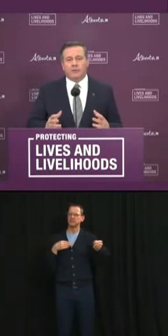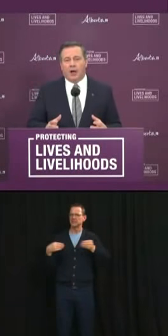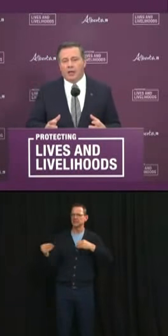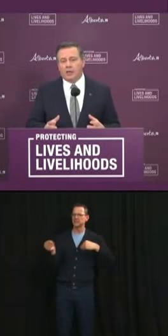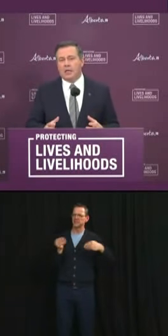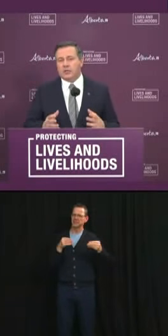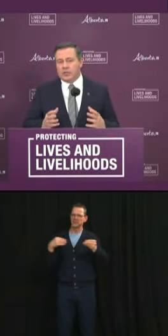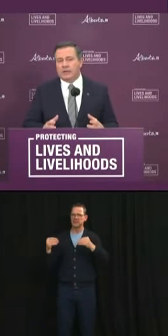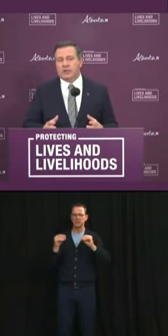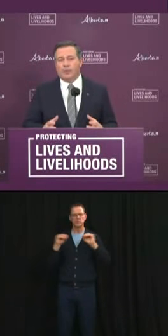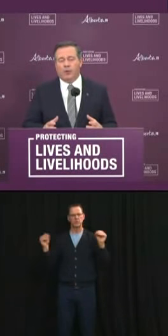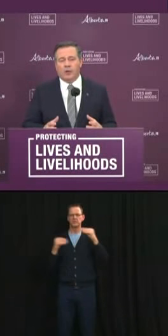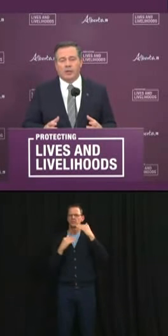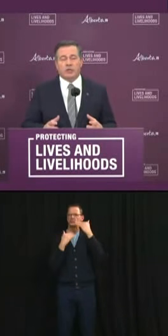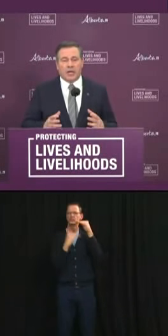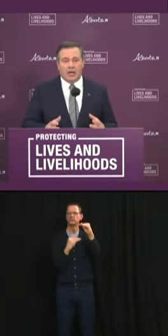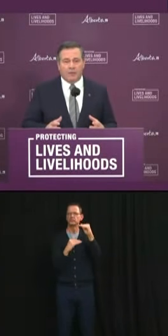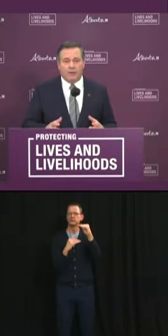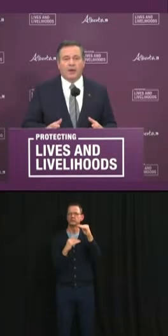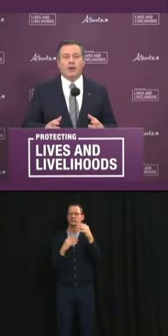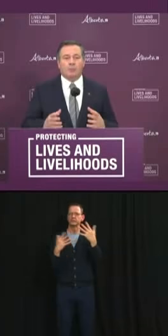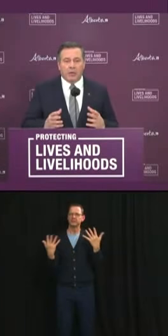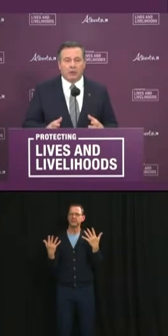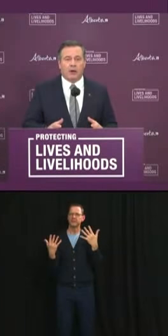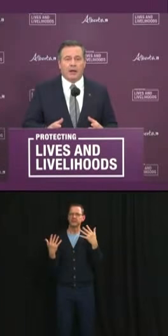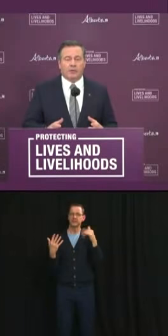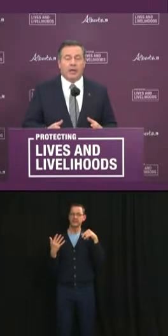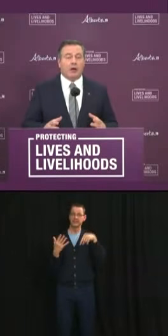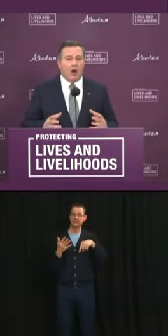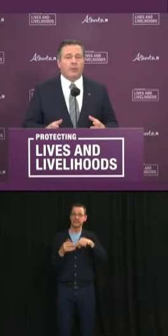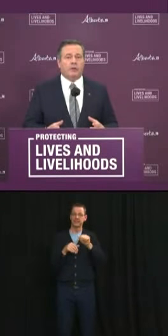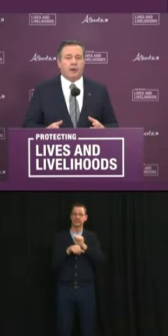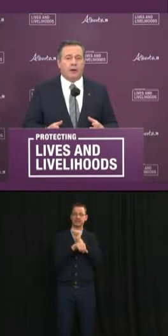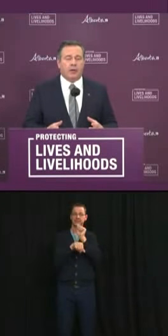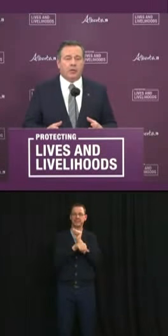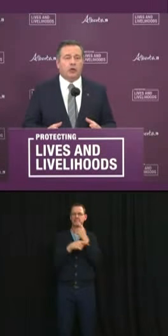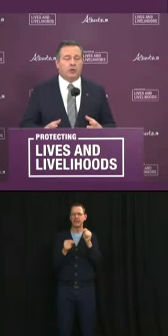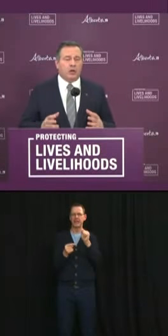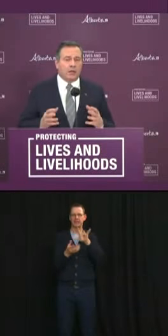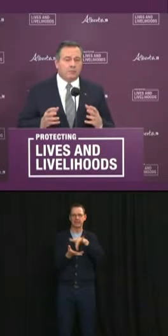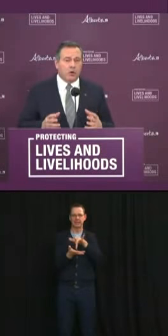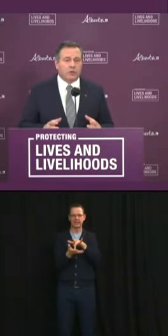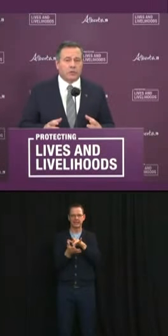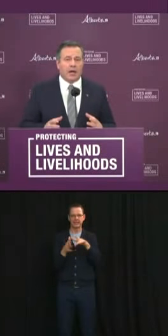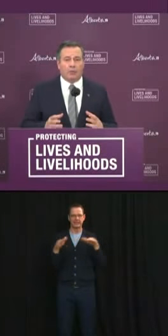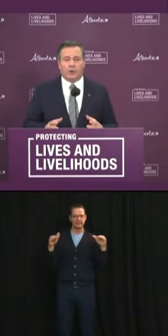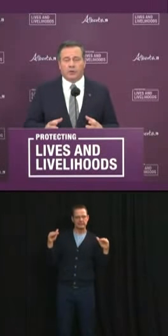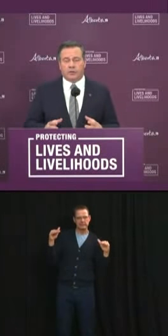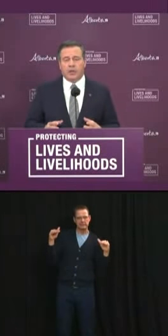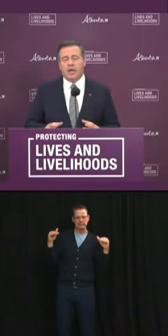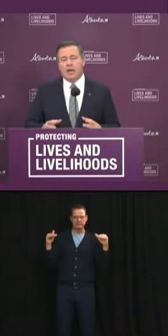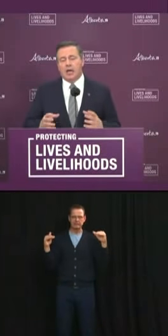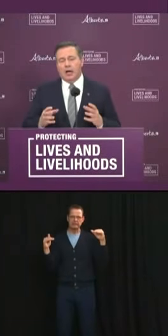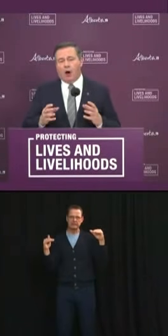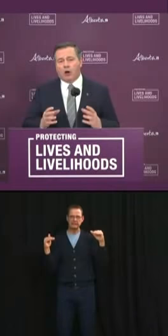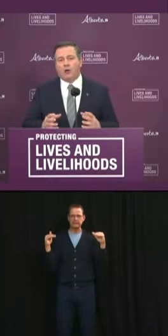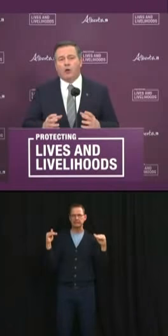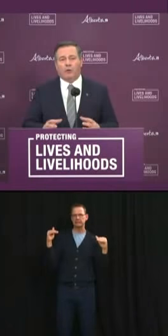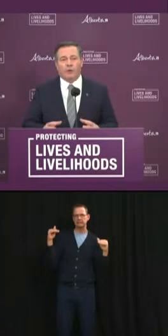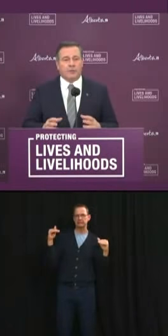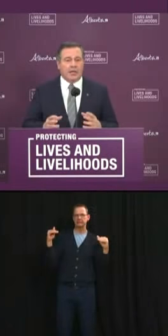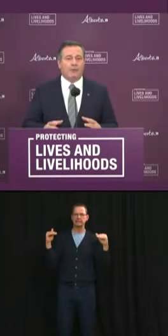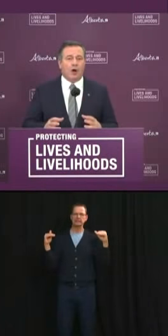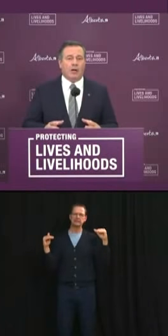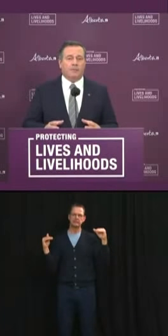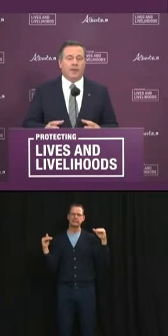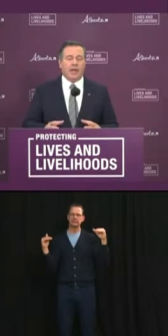to find a sensible, safe, middle ground, a common ground that you can unite most Albertans. Our goal